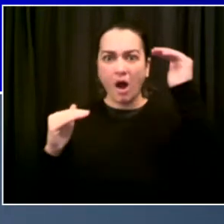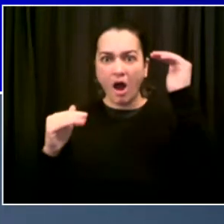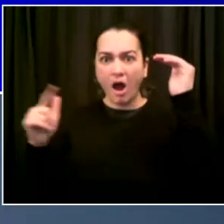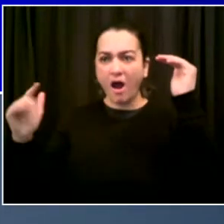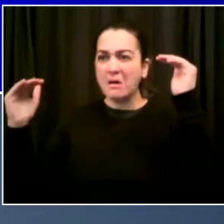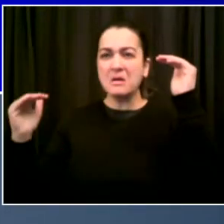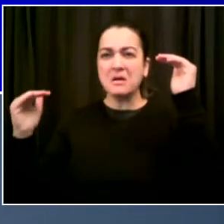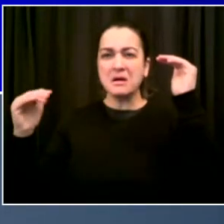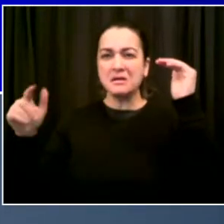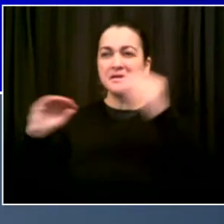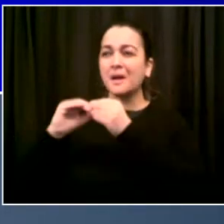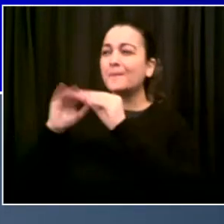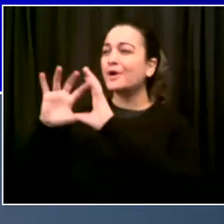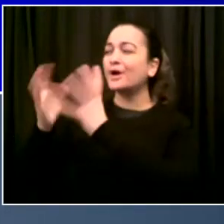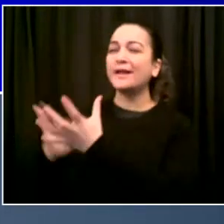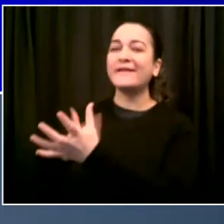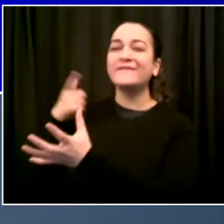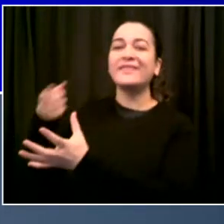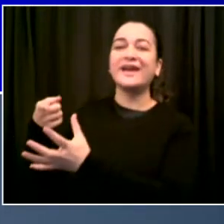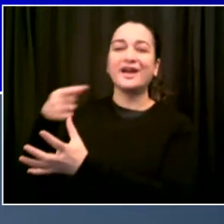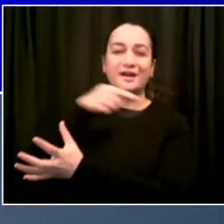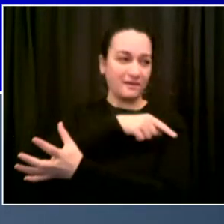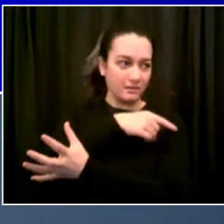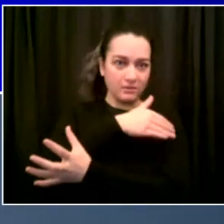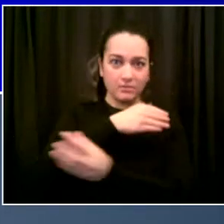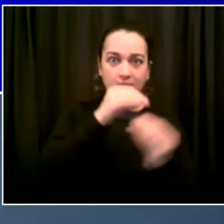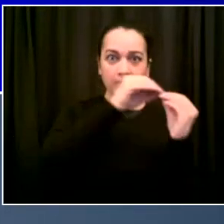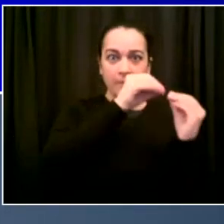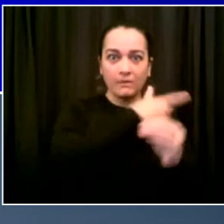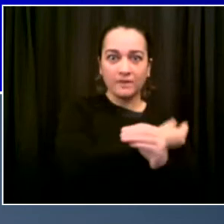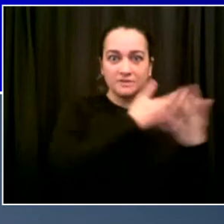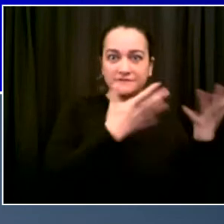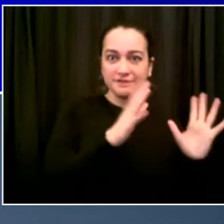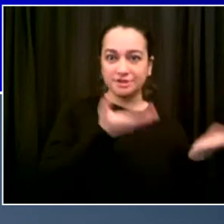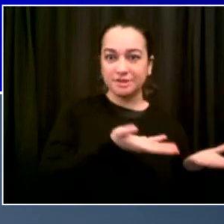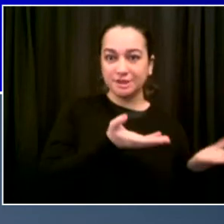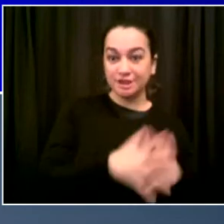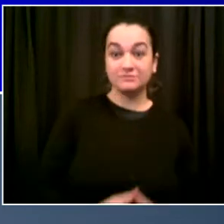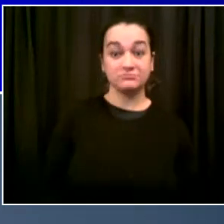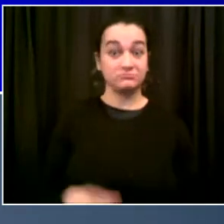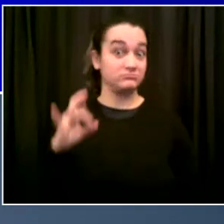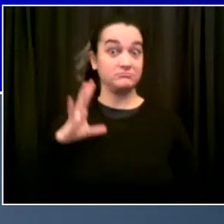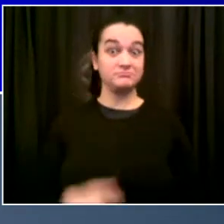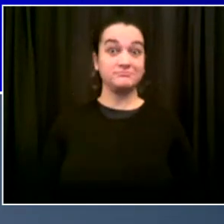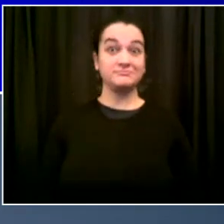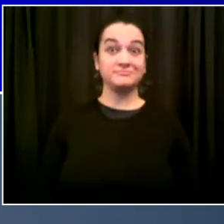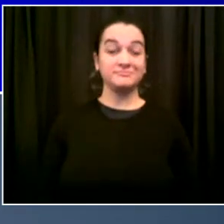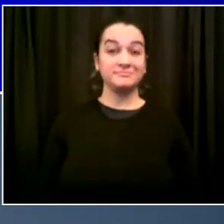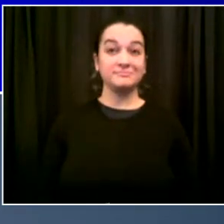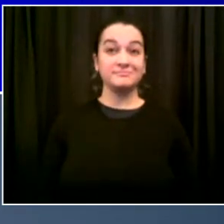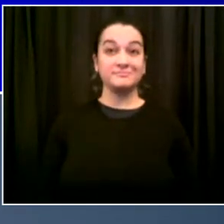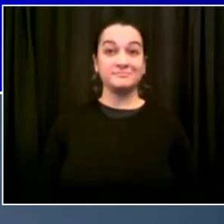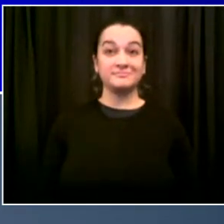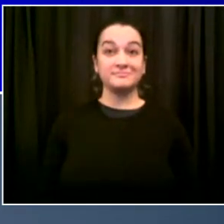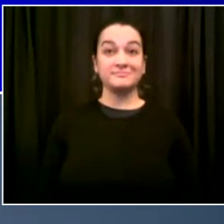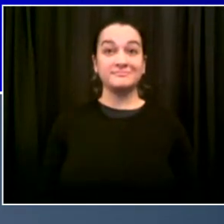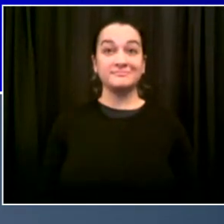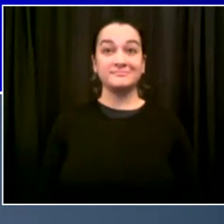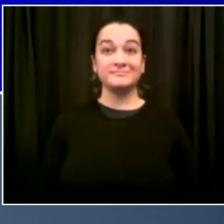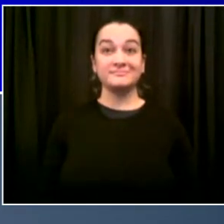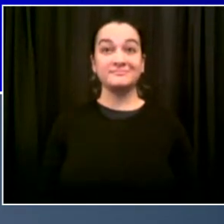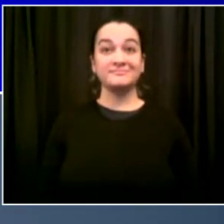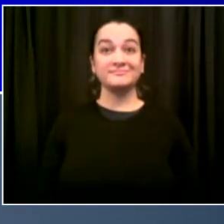have the capacity to vaccinate 500,000 New Yorkers a week, and we're nowhere near that right now because we don't have supply. We